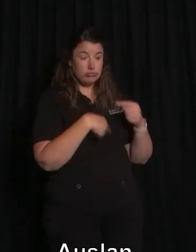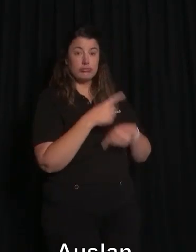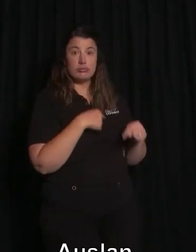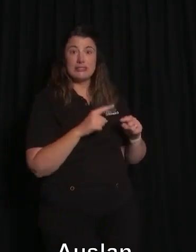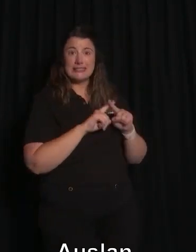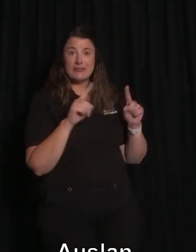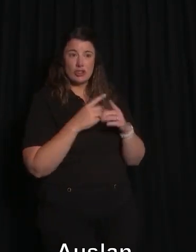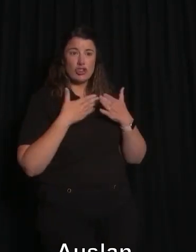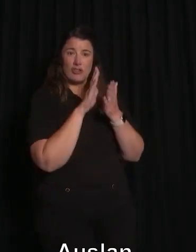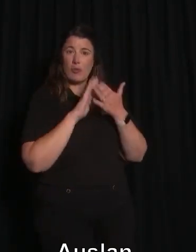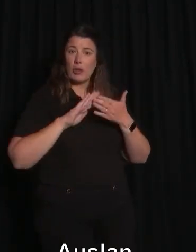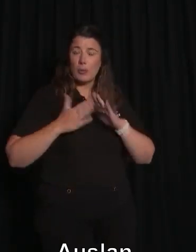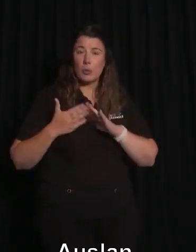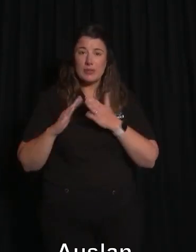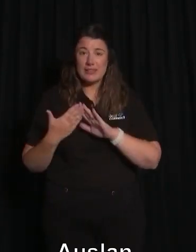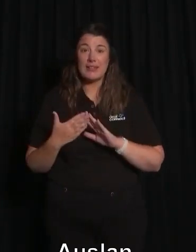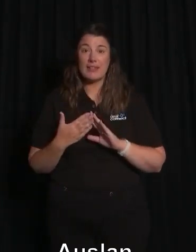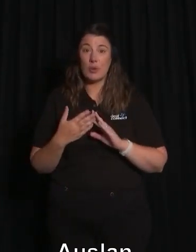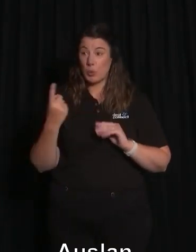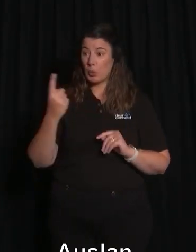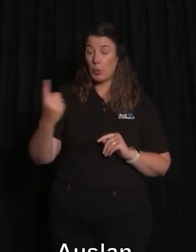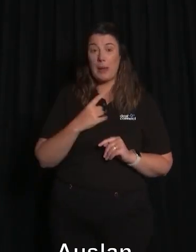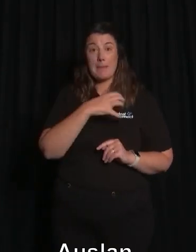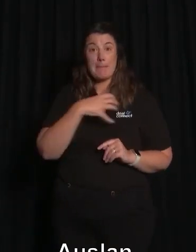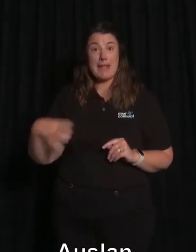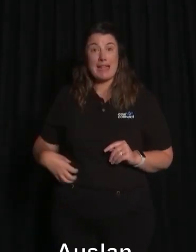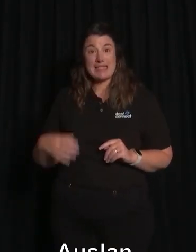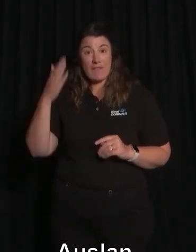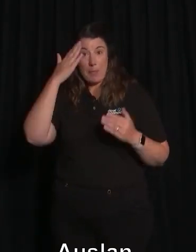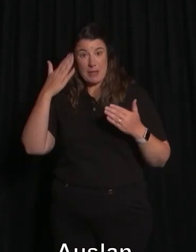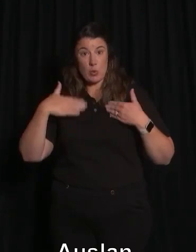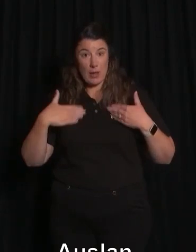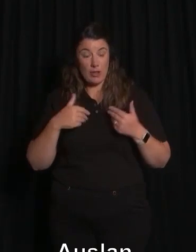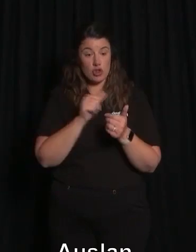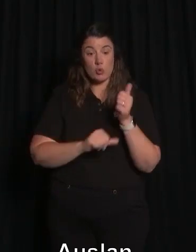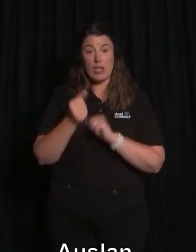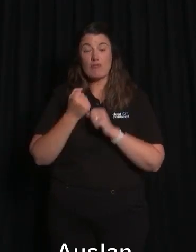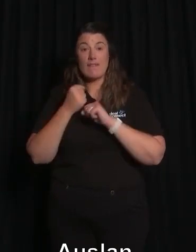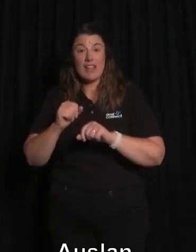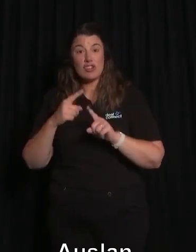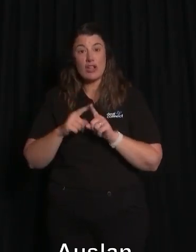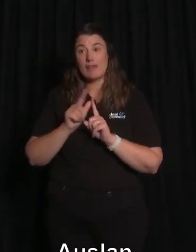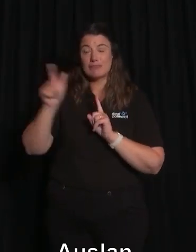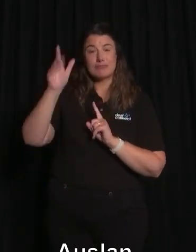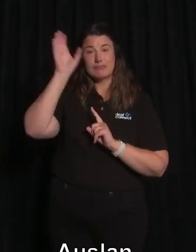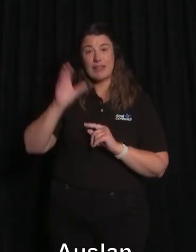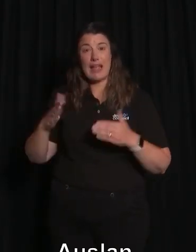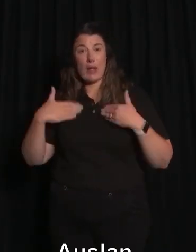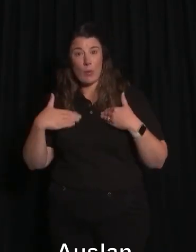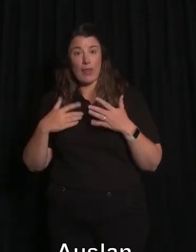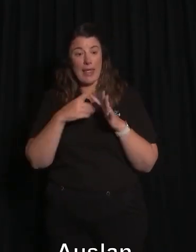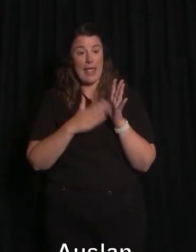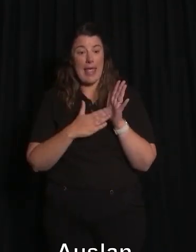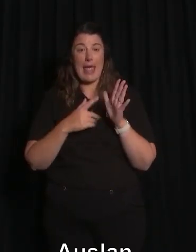faced by the community. I was joined by the Minister for Mental Health, Suicide Prevention and Rural and Regional Health, Minister